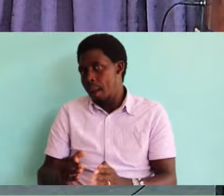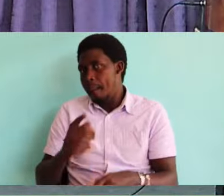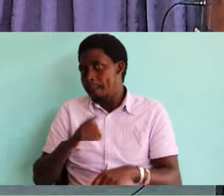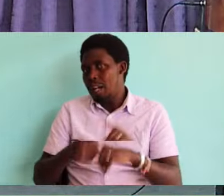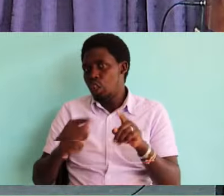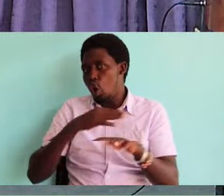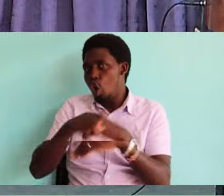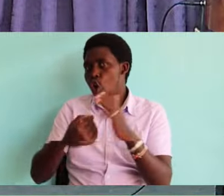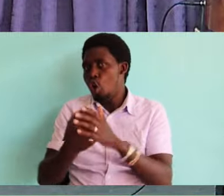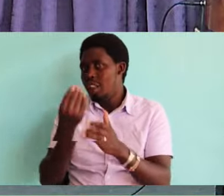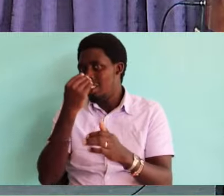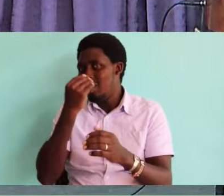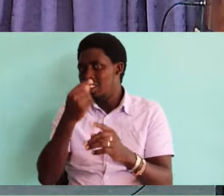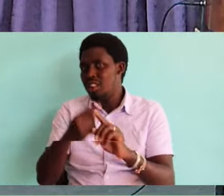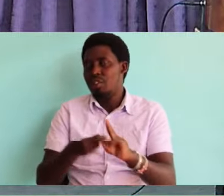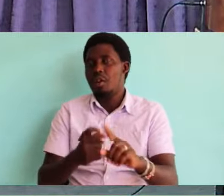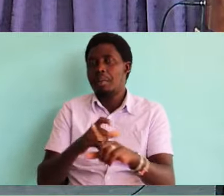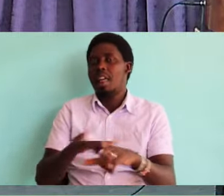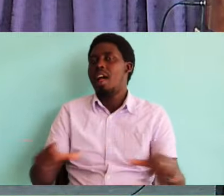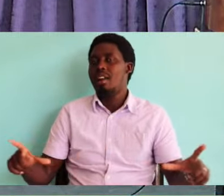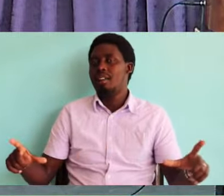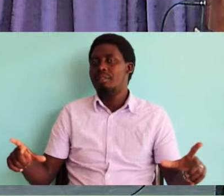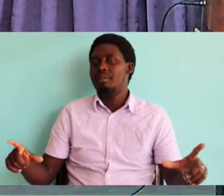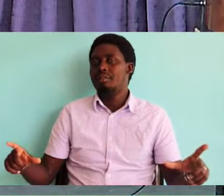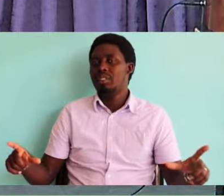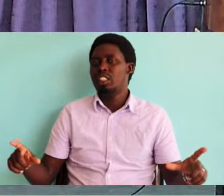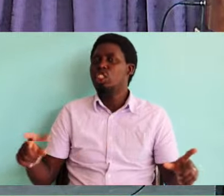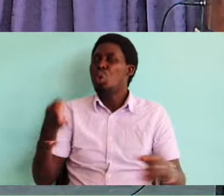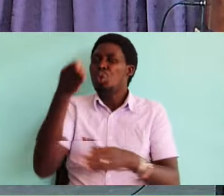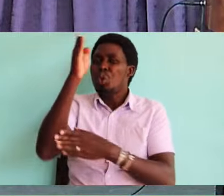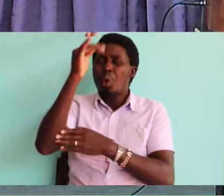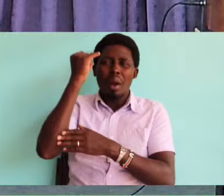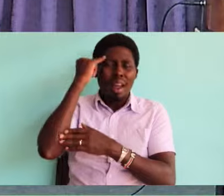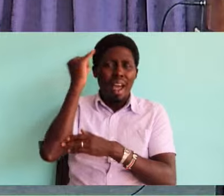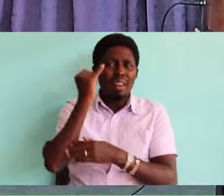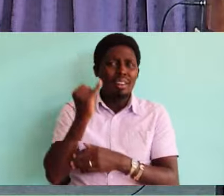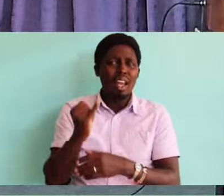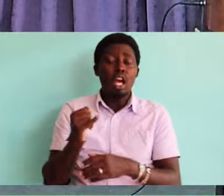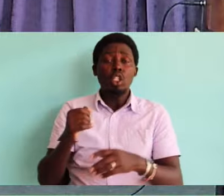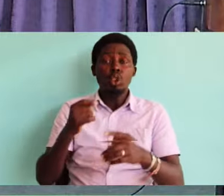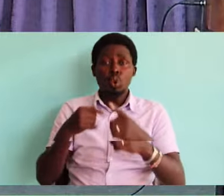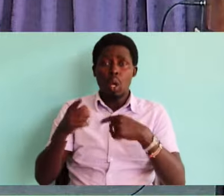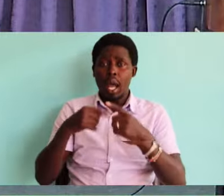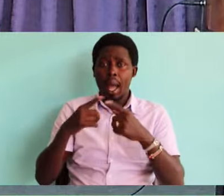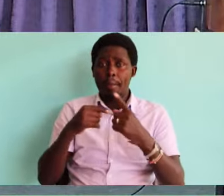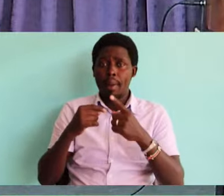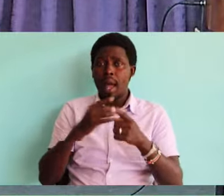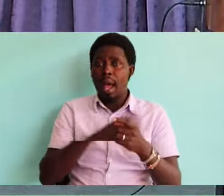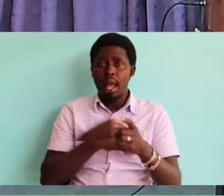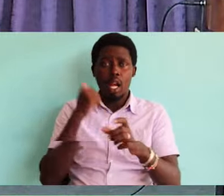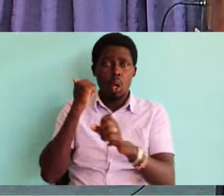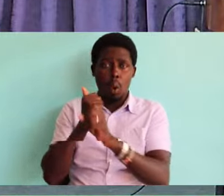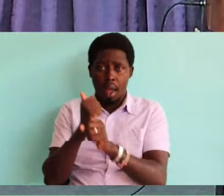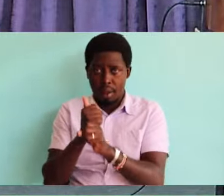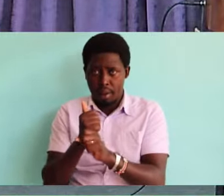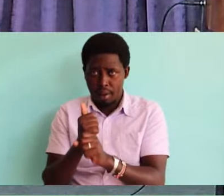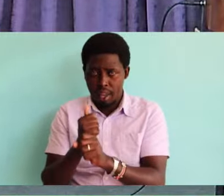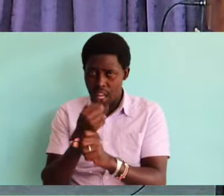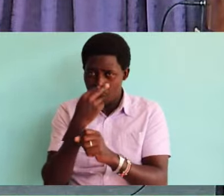farm. But it was God's idea from the beginning that people should work. And we see this